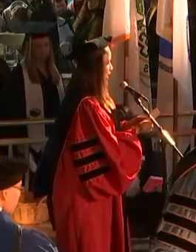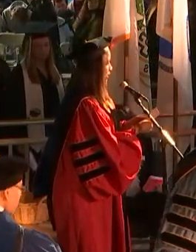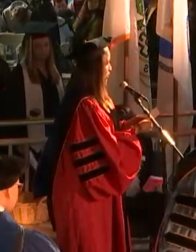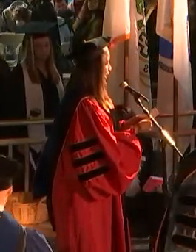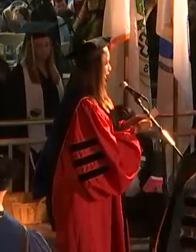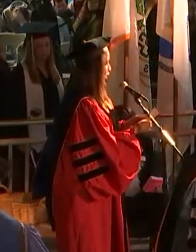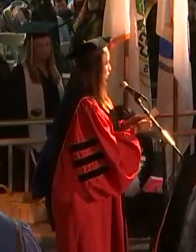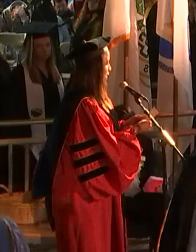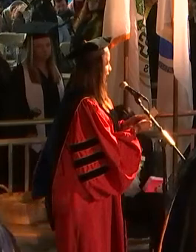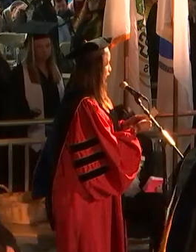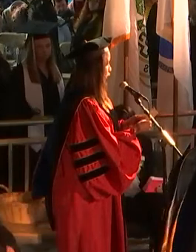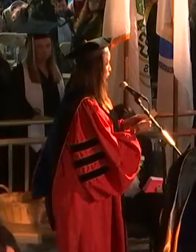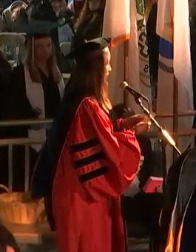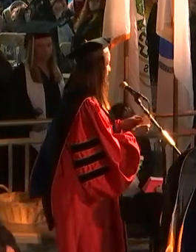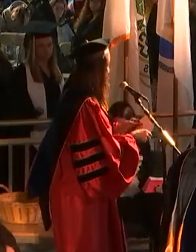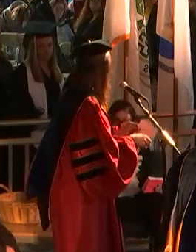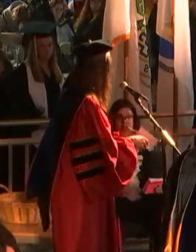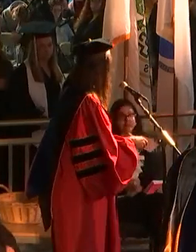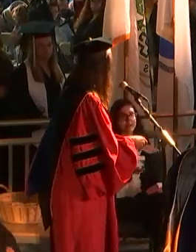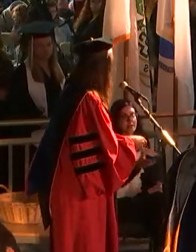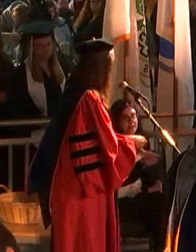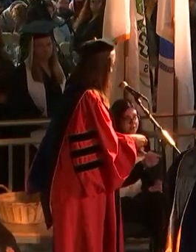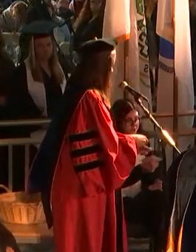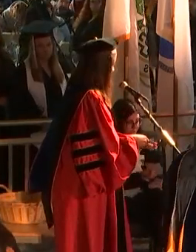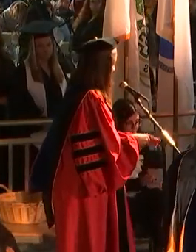Michael Thomas Mello, magna cum laude.